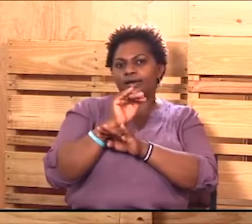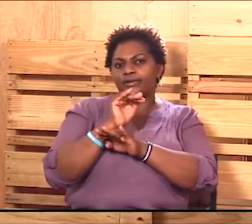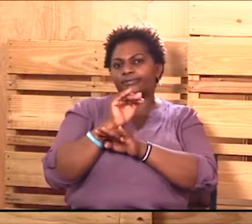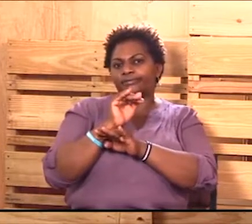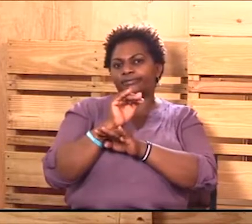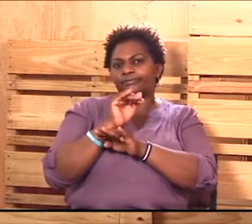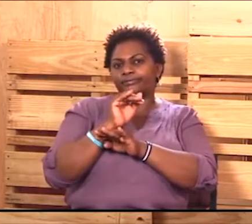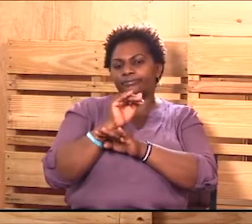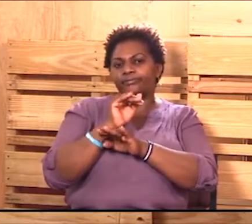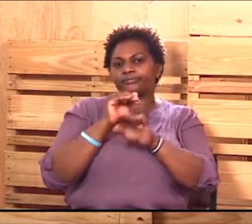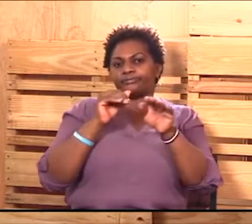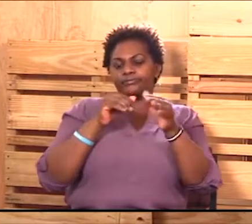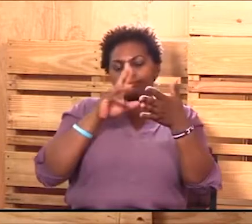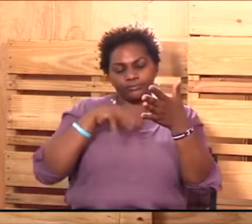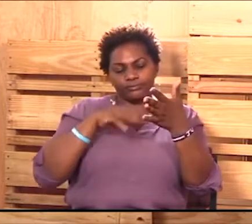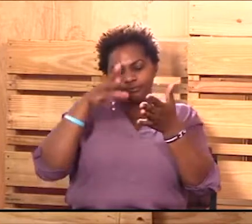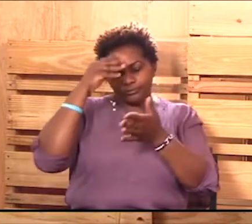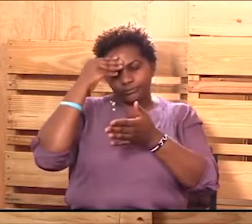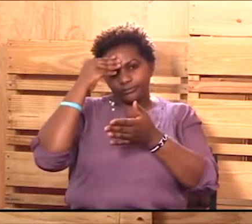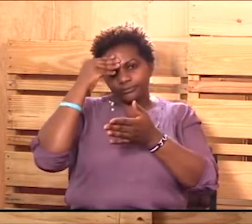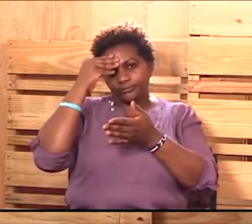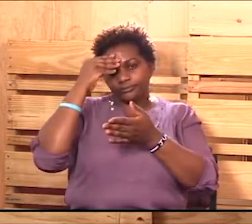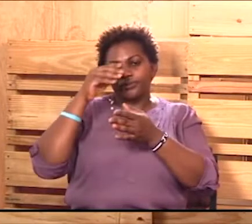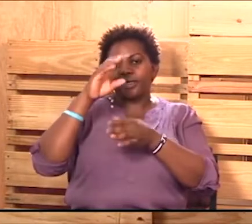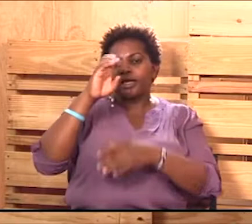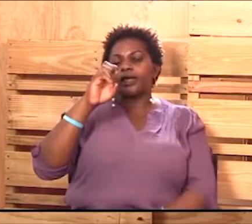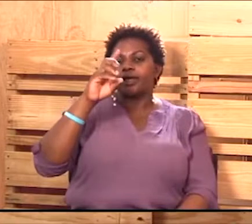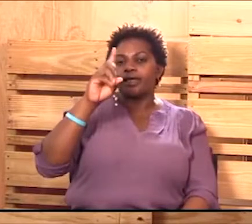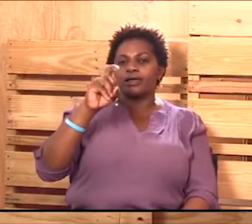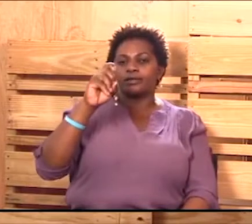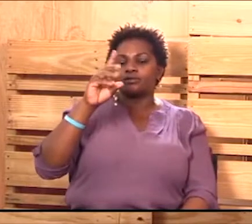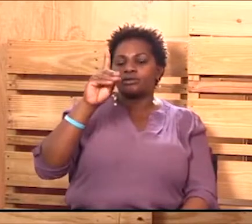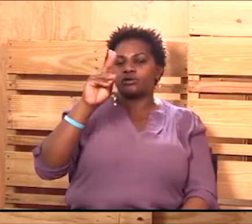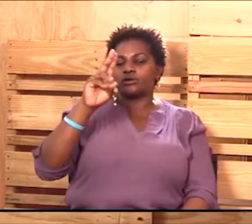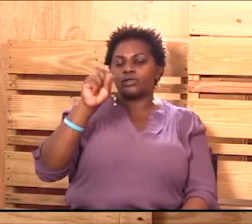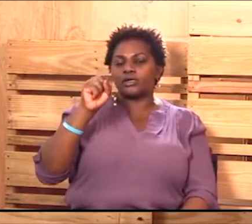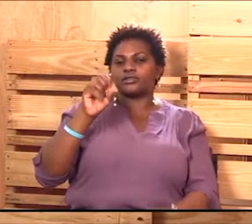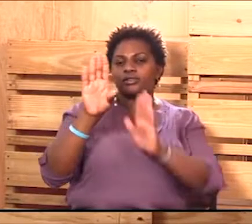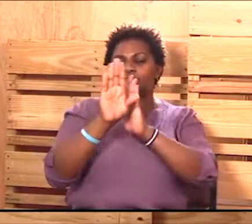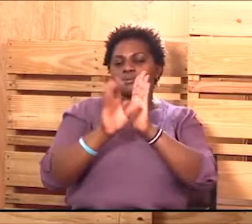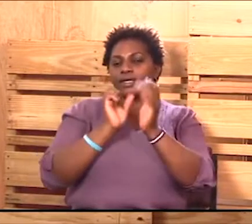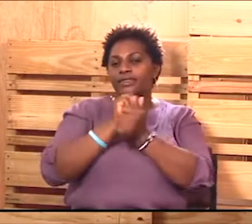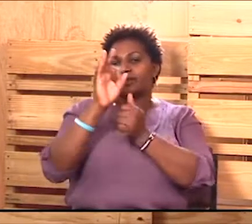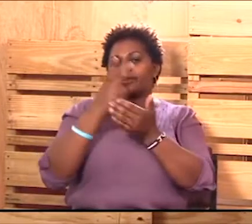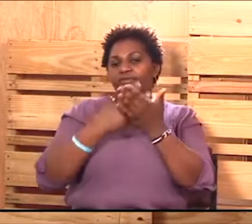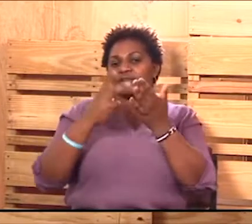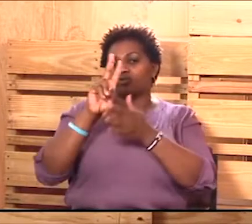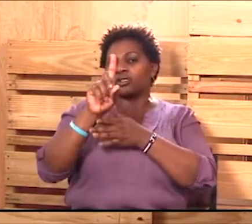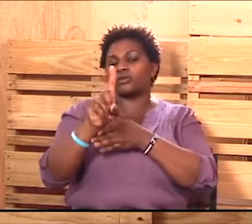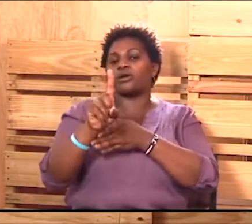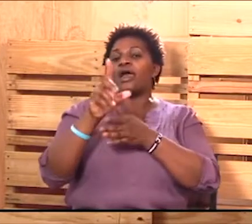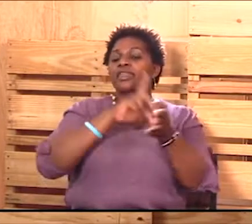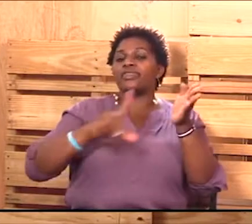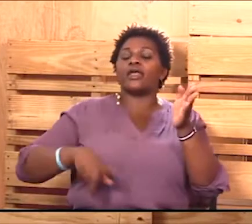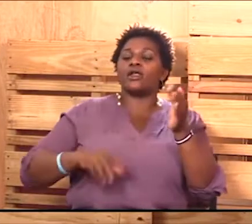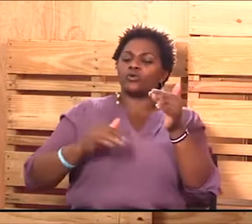I would want to remember as we are going through this lesson, you know, it's in Exodus chapter 13, verse 21, that says that the